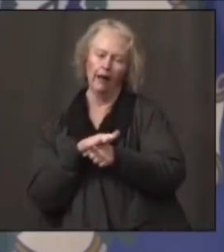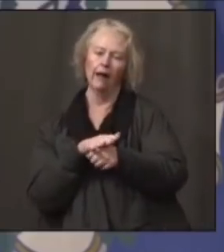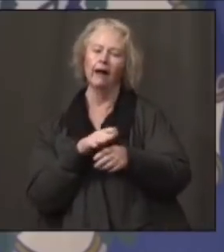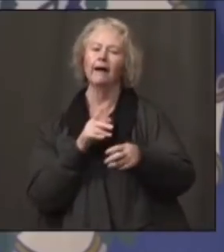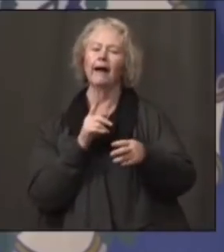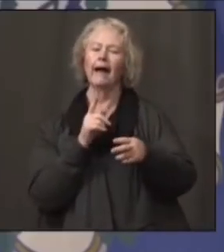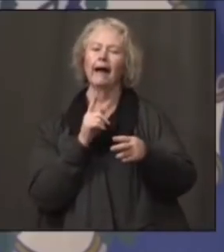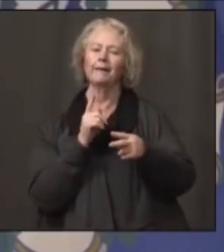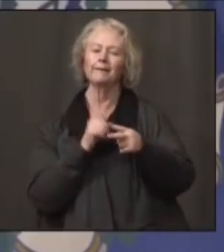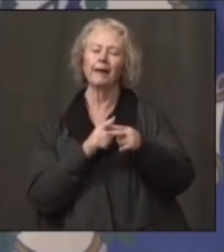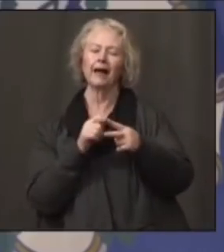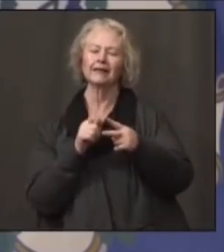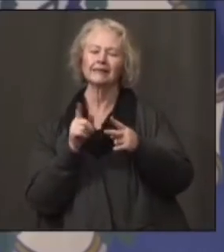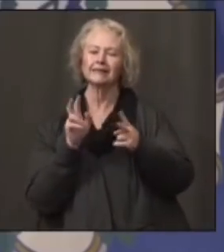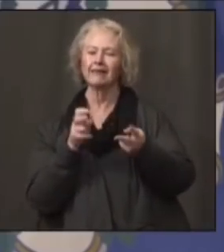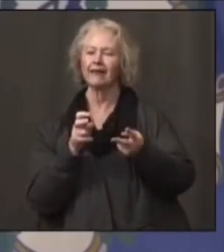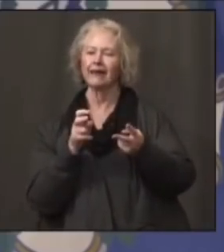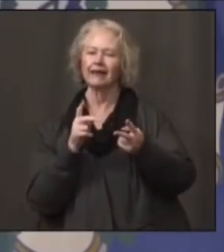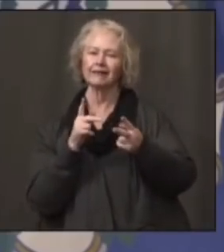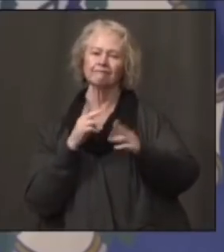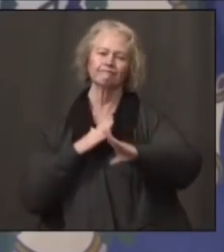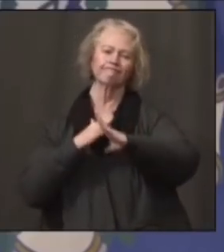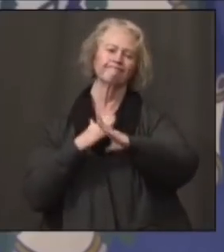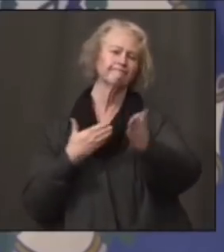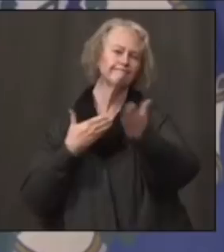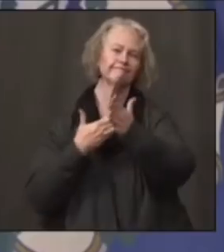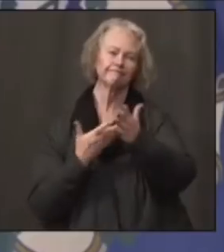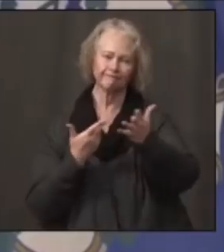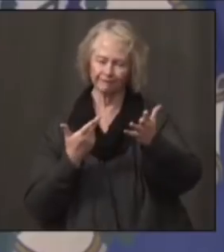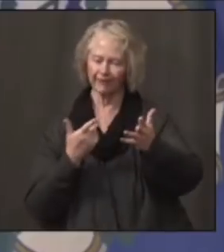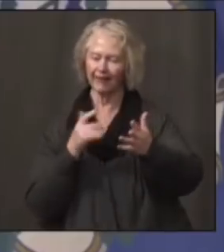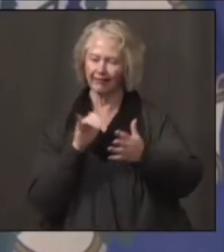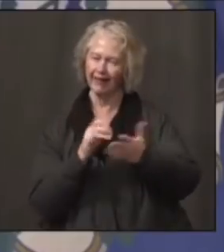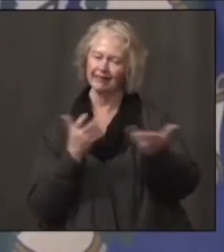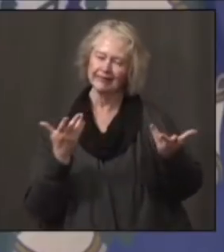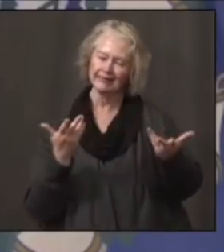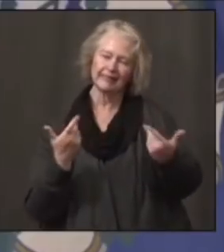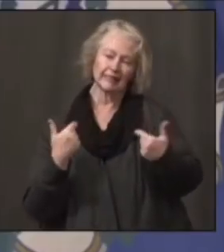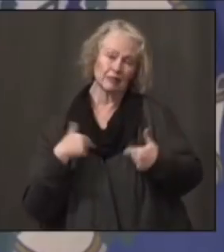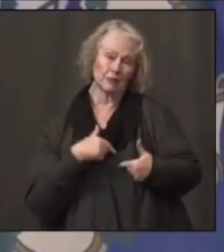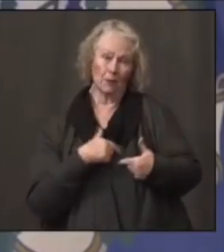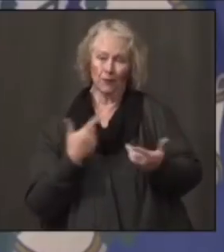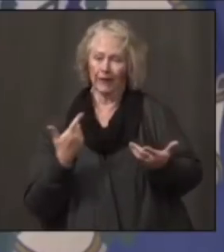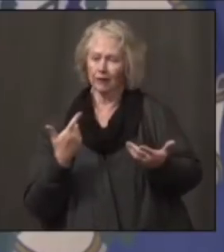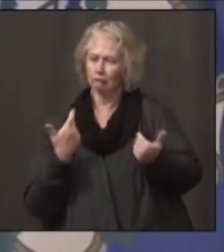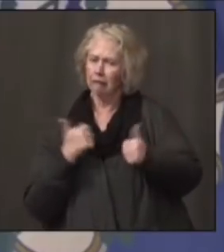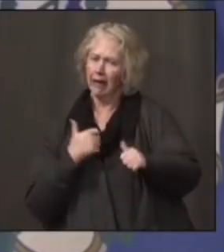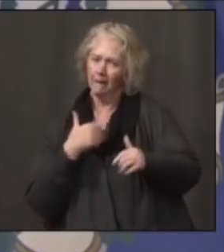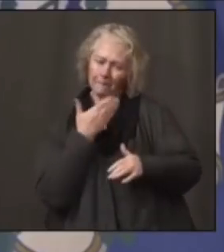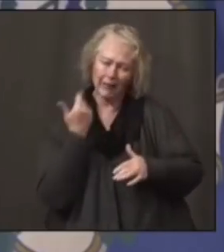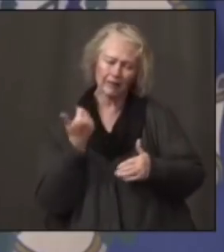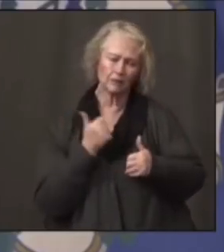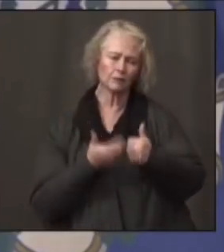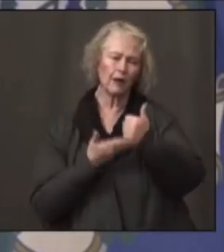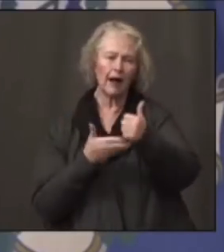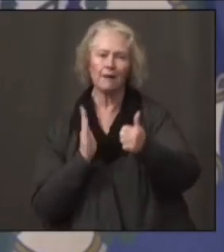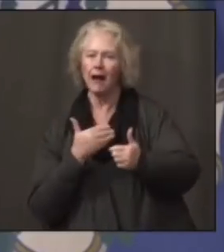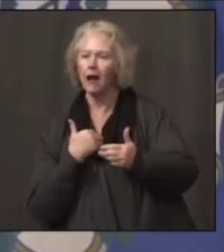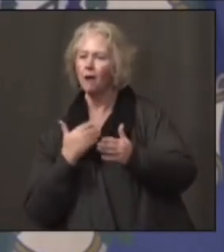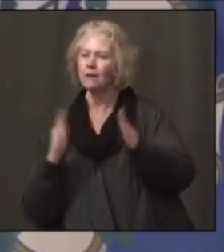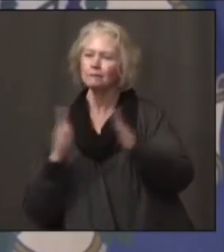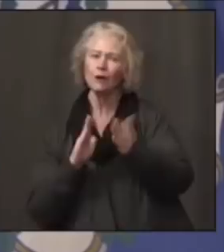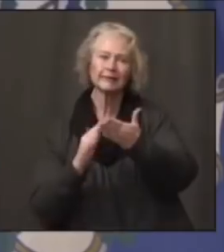liability. As I explained earlier, you know, the state's going to do what we can to help our small business and municipalities. We're